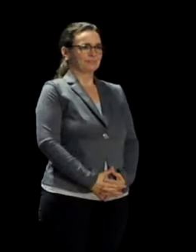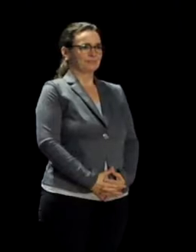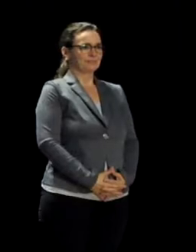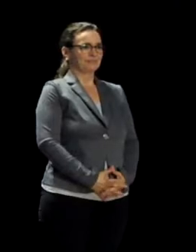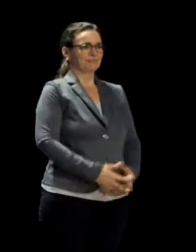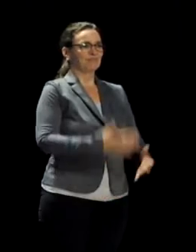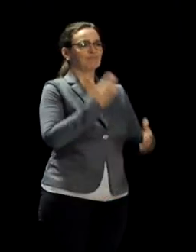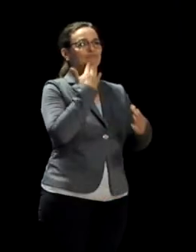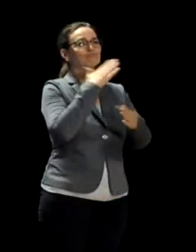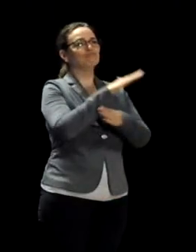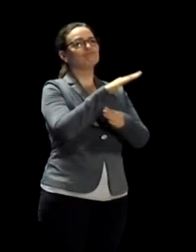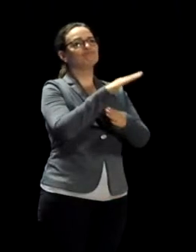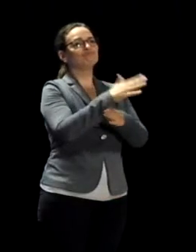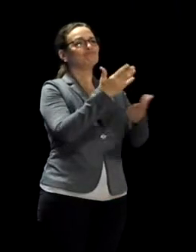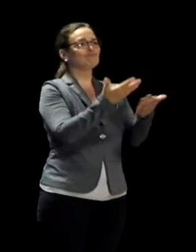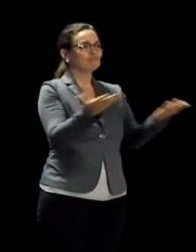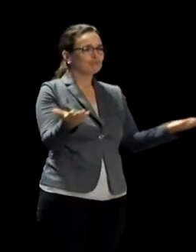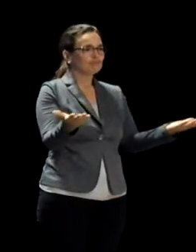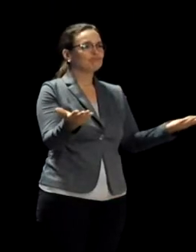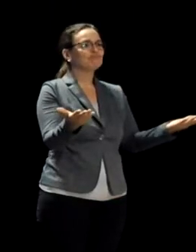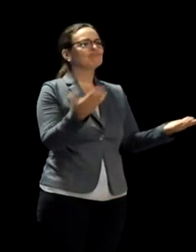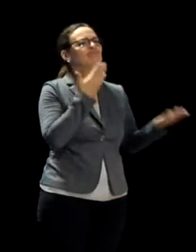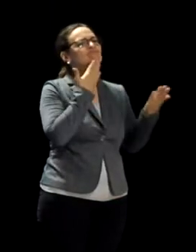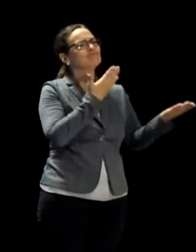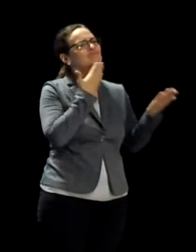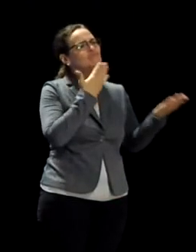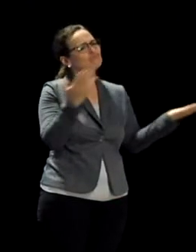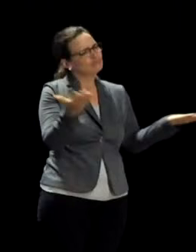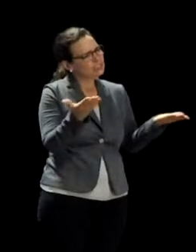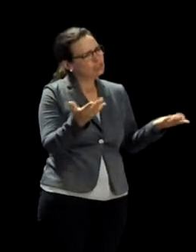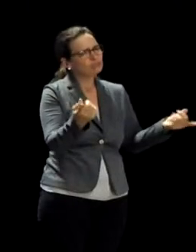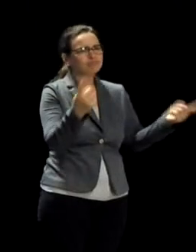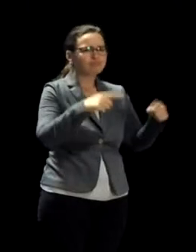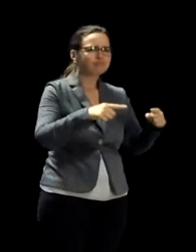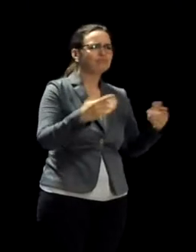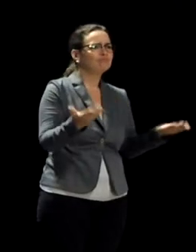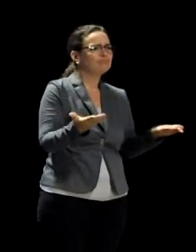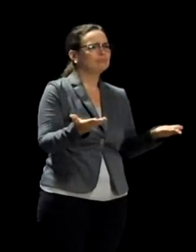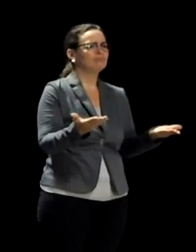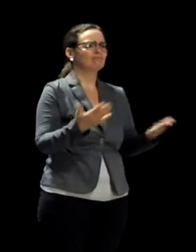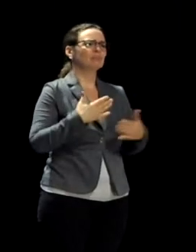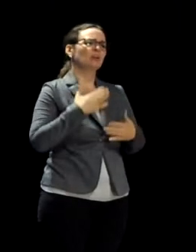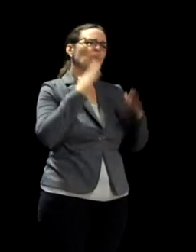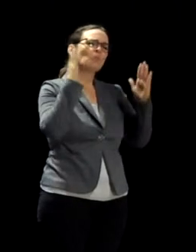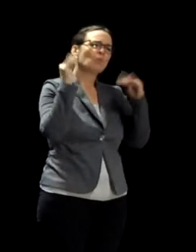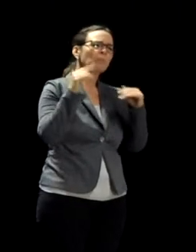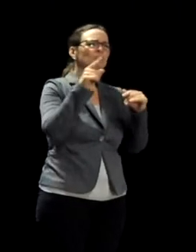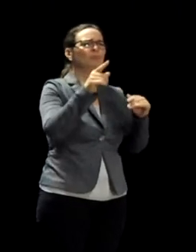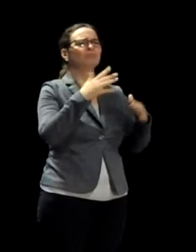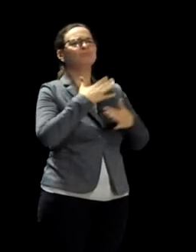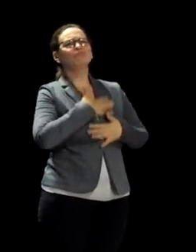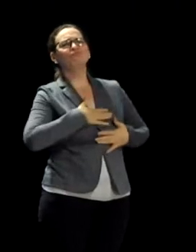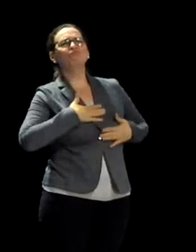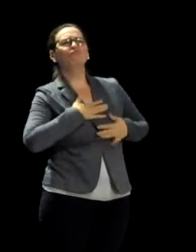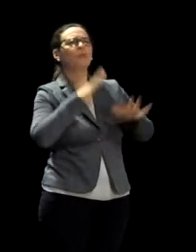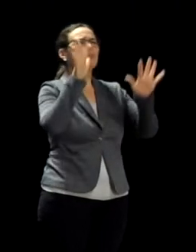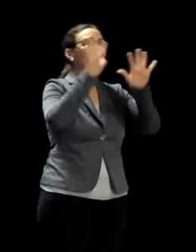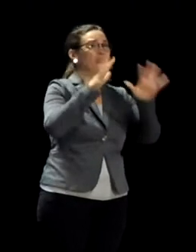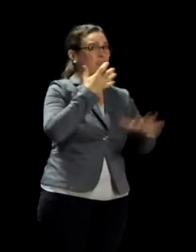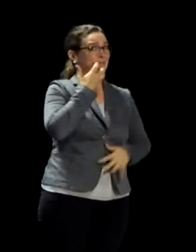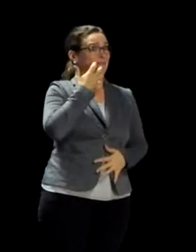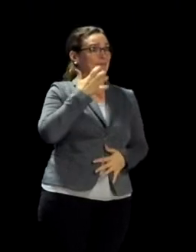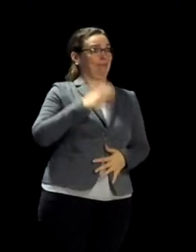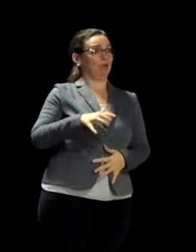Good afternoon, everybody. Thank you for being here. Hopefully people are enjoying the weather and being safe. It's very